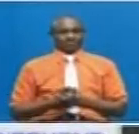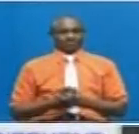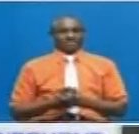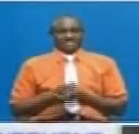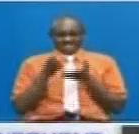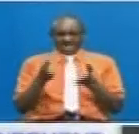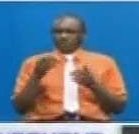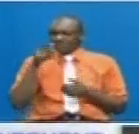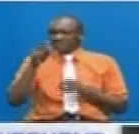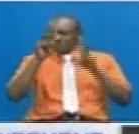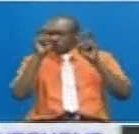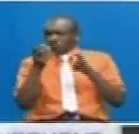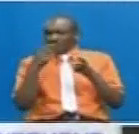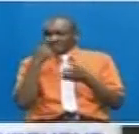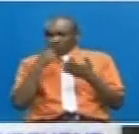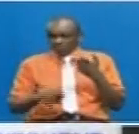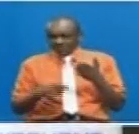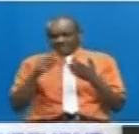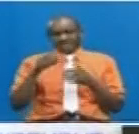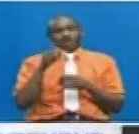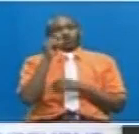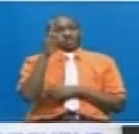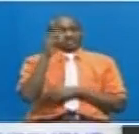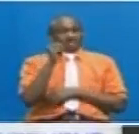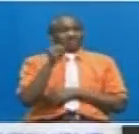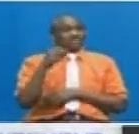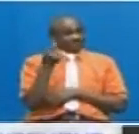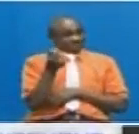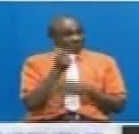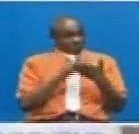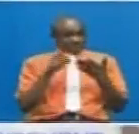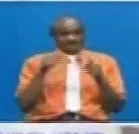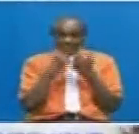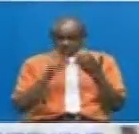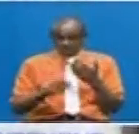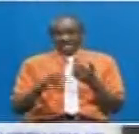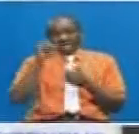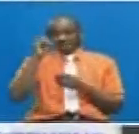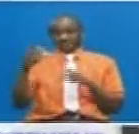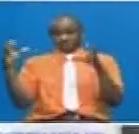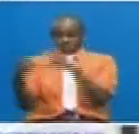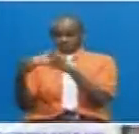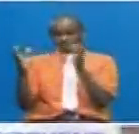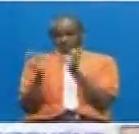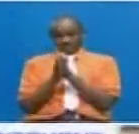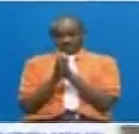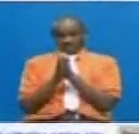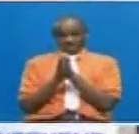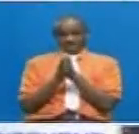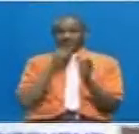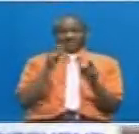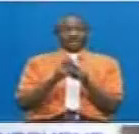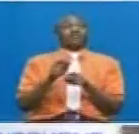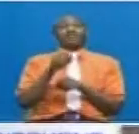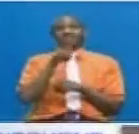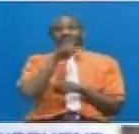It has been a subject that has flared tempers in the Orange Party in the last few weeks after a group of MPs led by Oburu Oginga accused